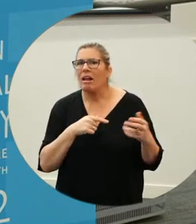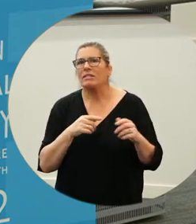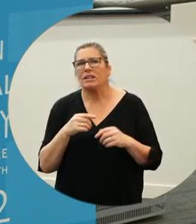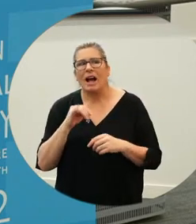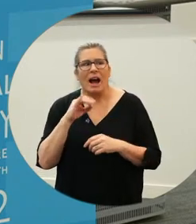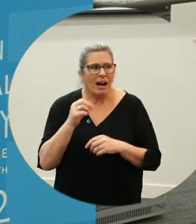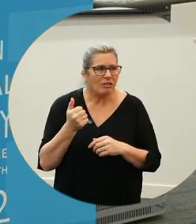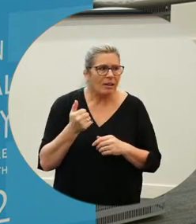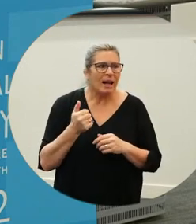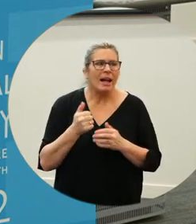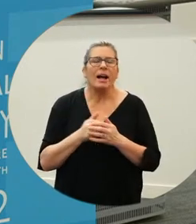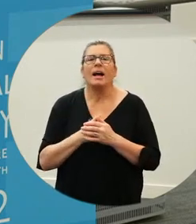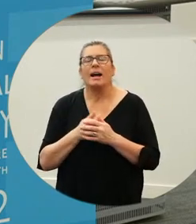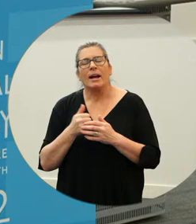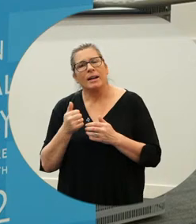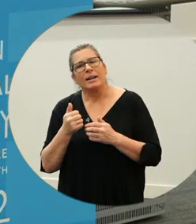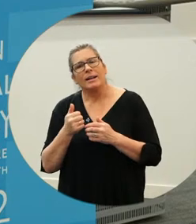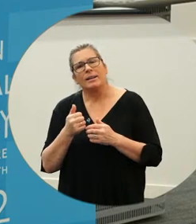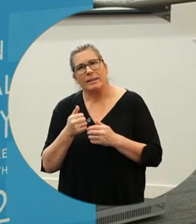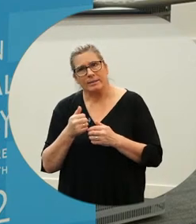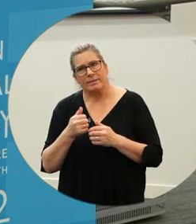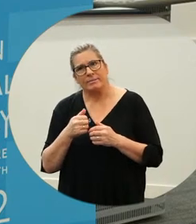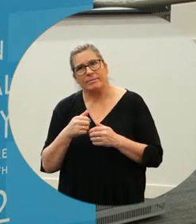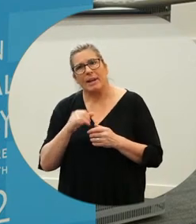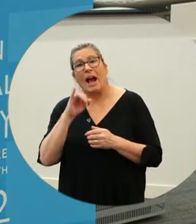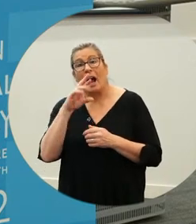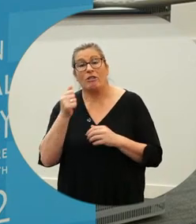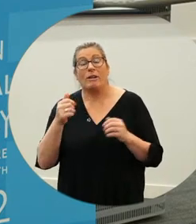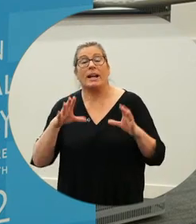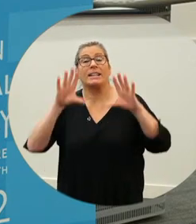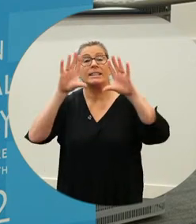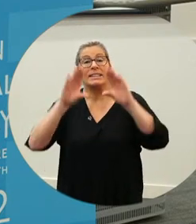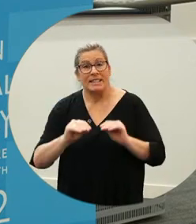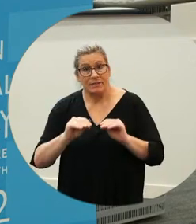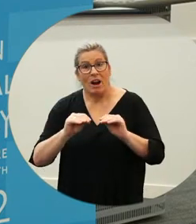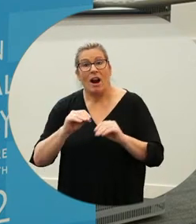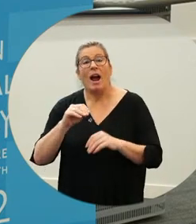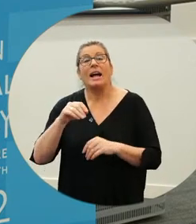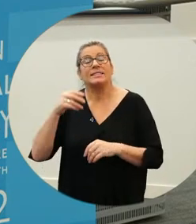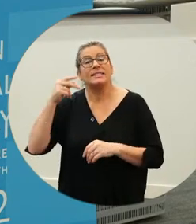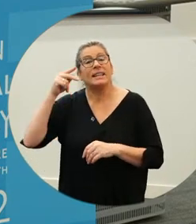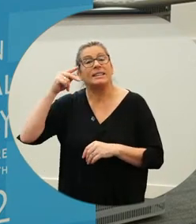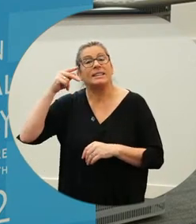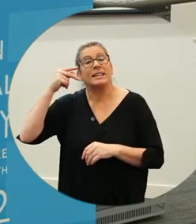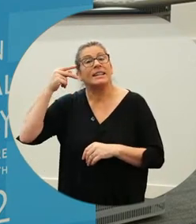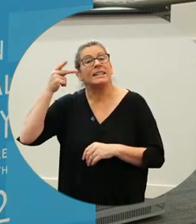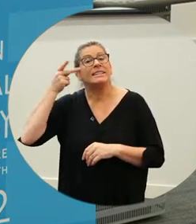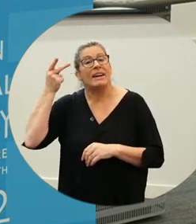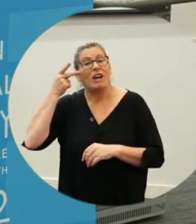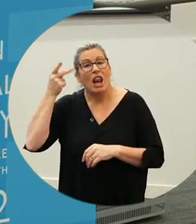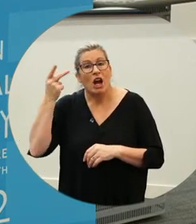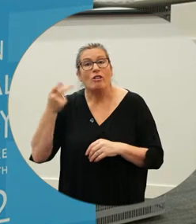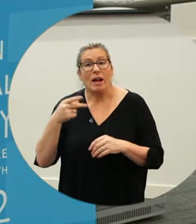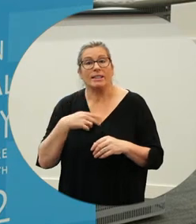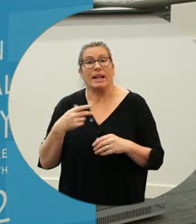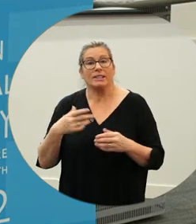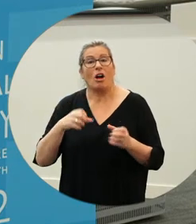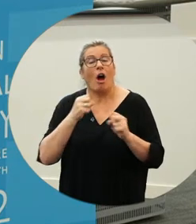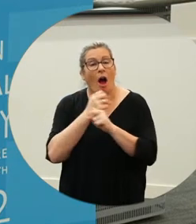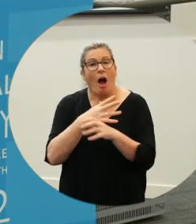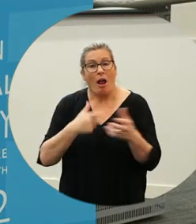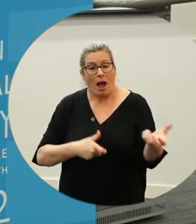the IRA had called a ceasefire and De Valera had given the famous dump arms order, they continued, and